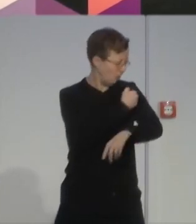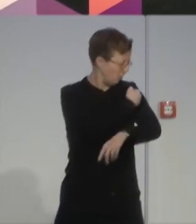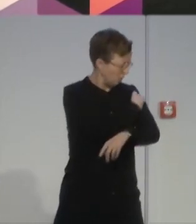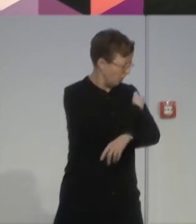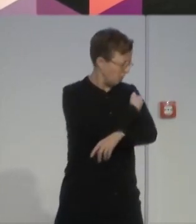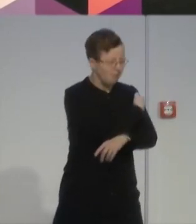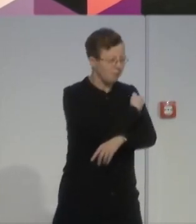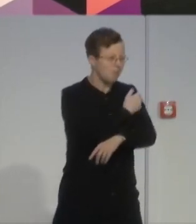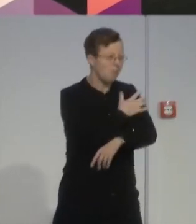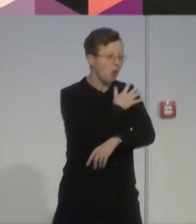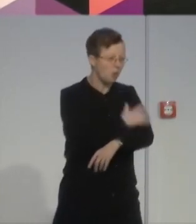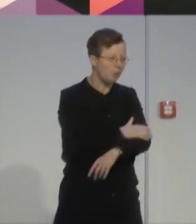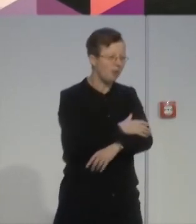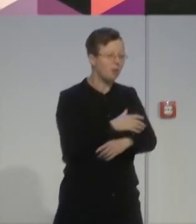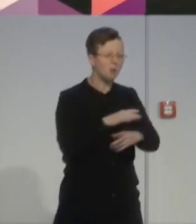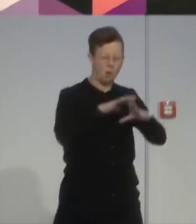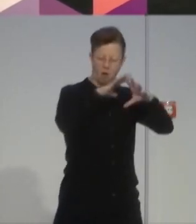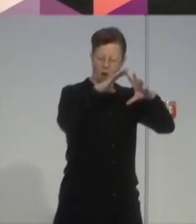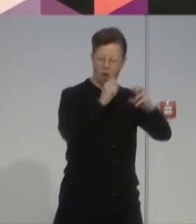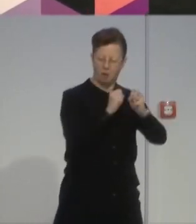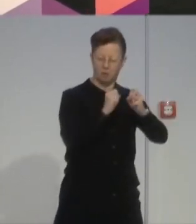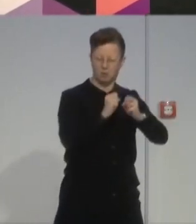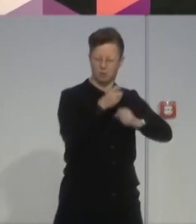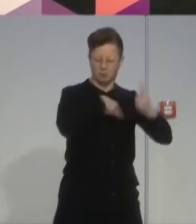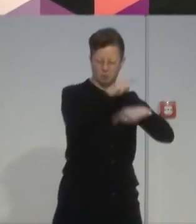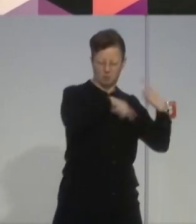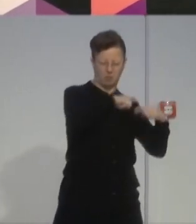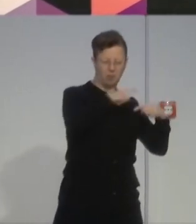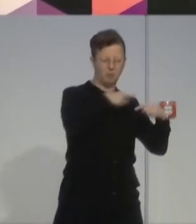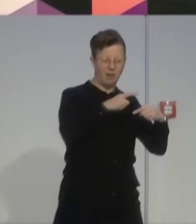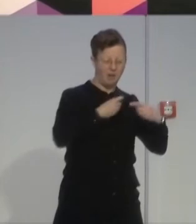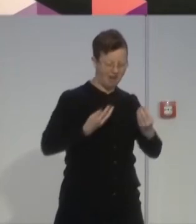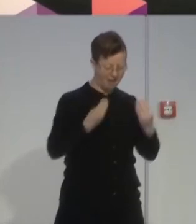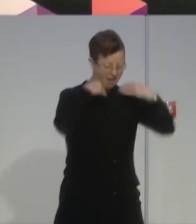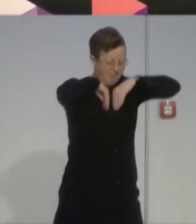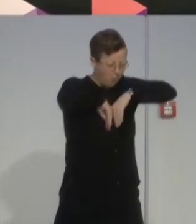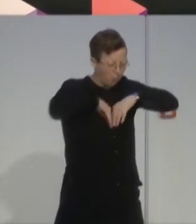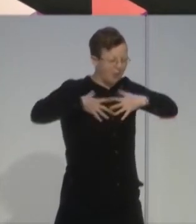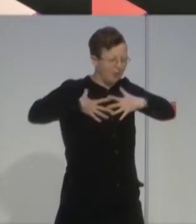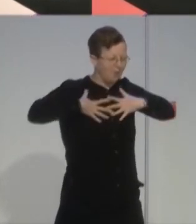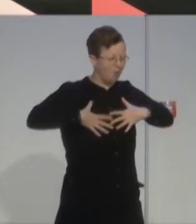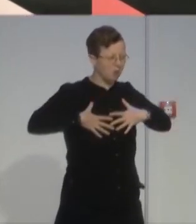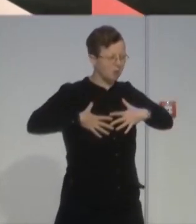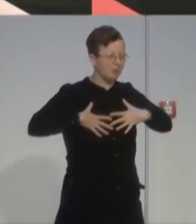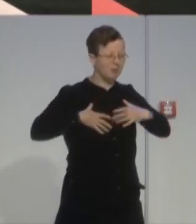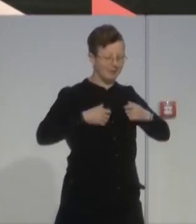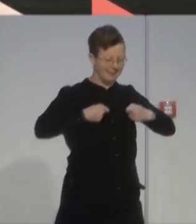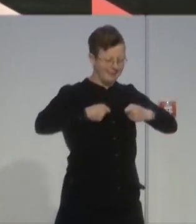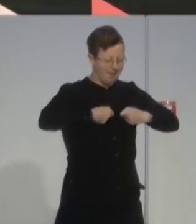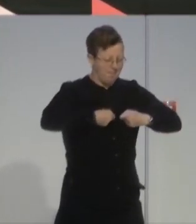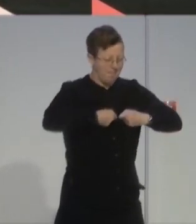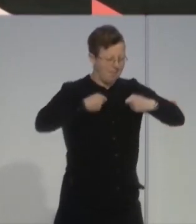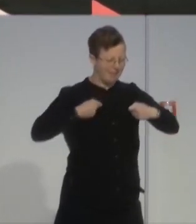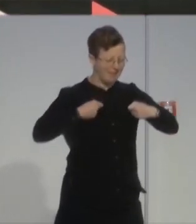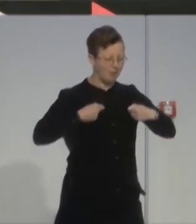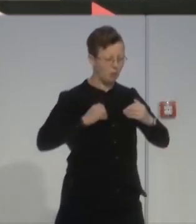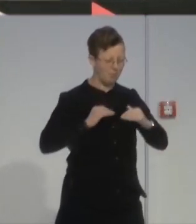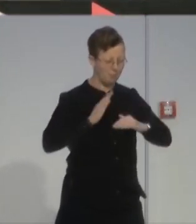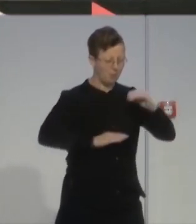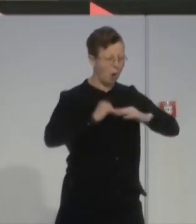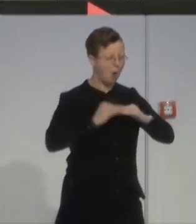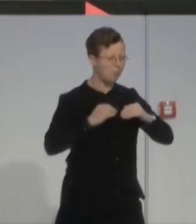on your body. So all of that goes back to that embodied feeling of tension building up from the